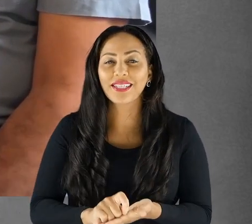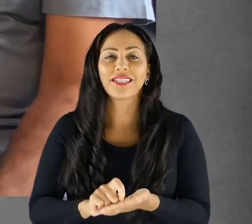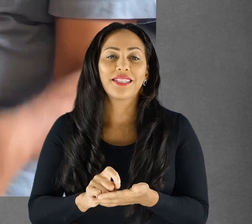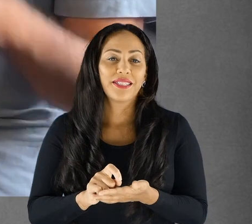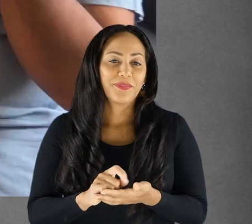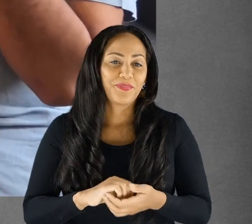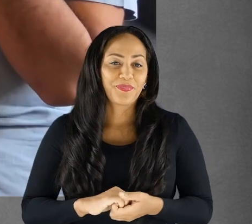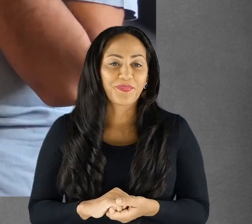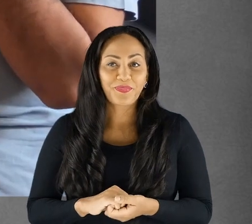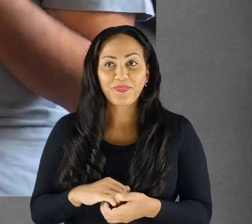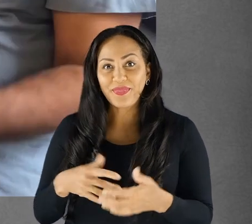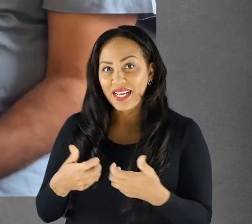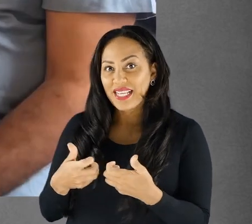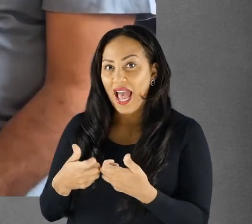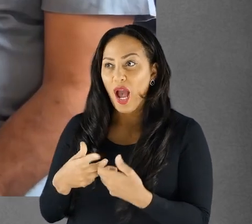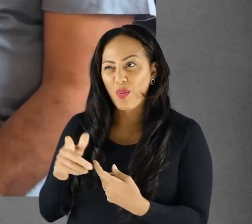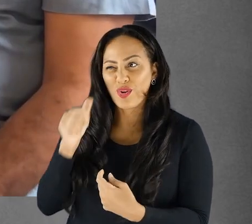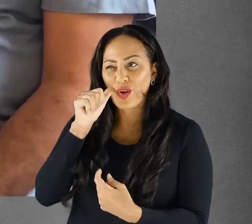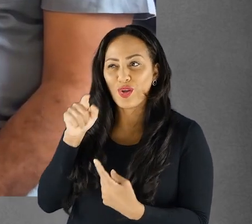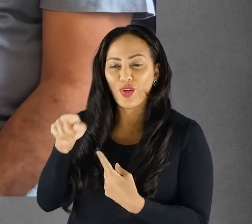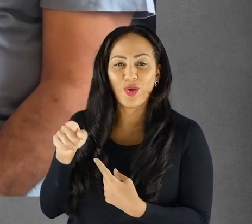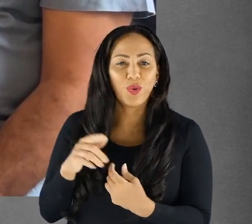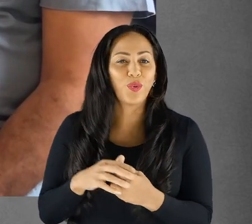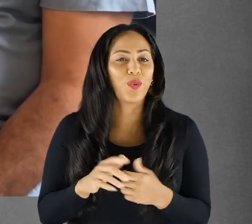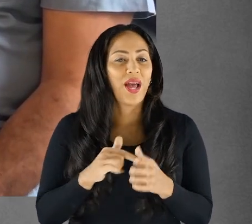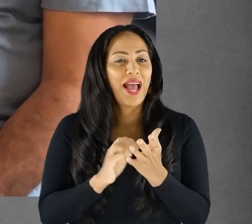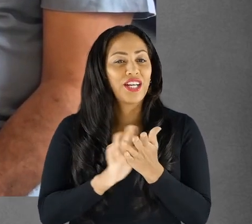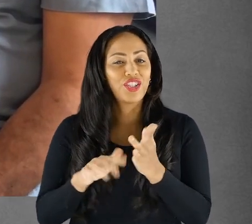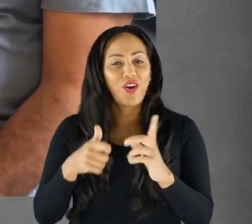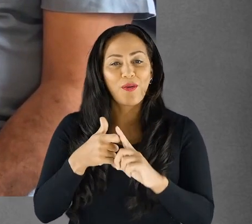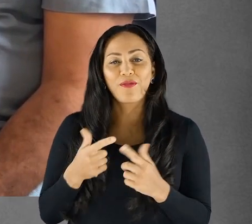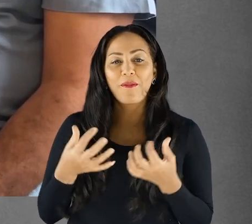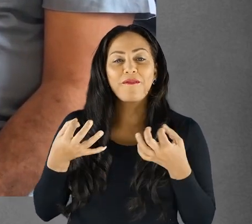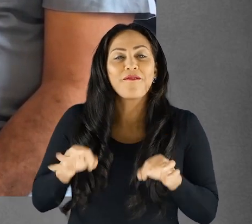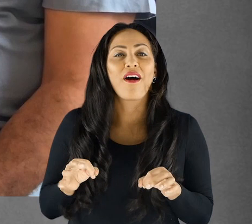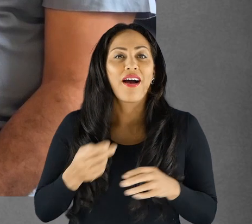then visual, how I know you, Ashok, from the fine art days,